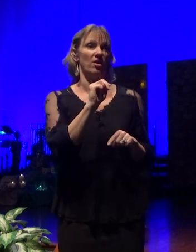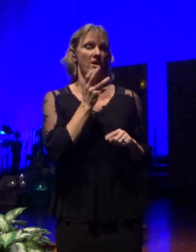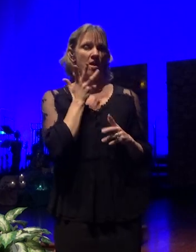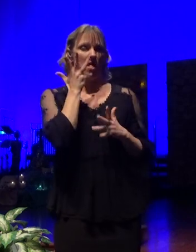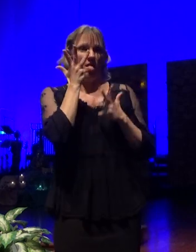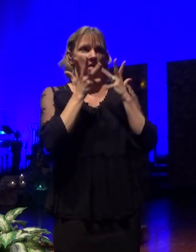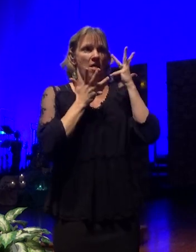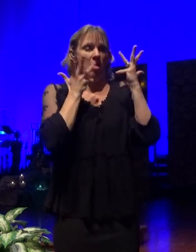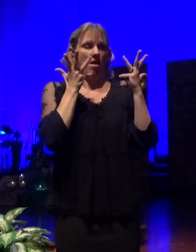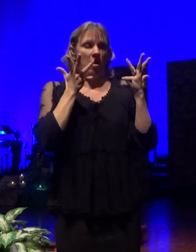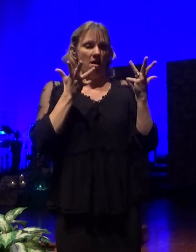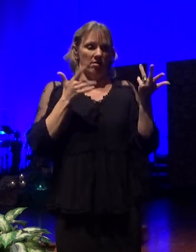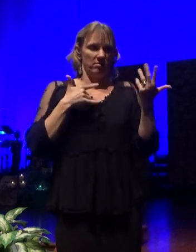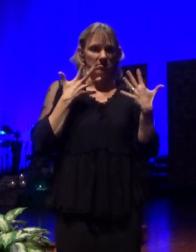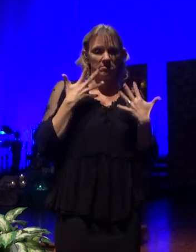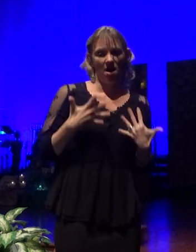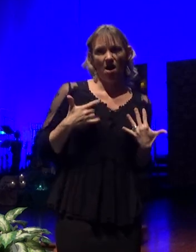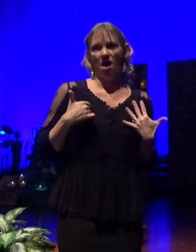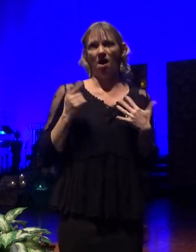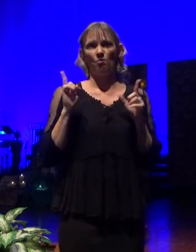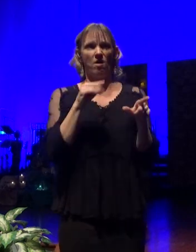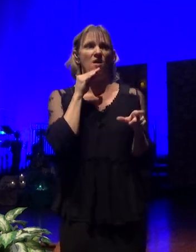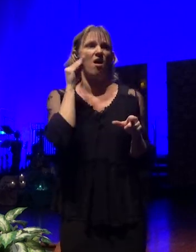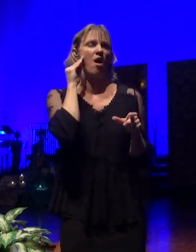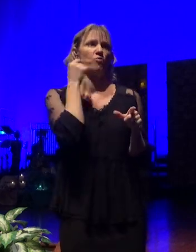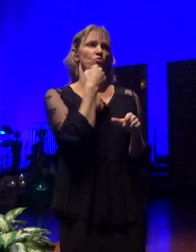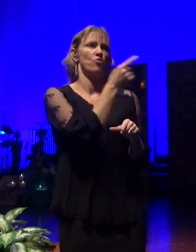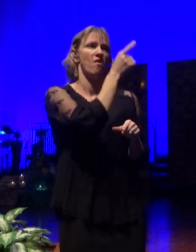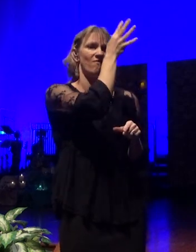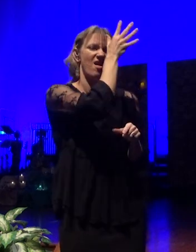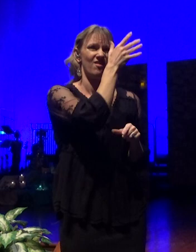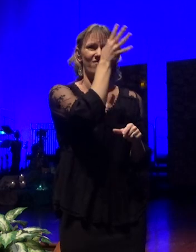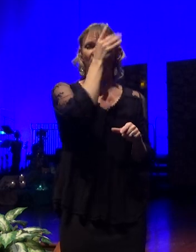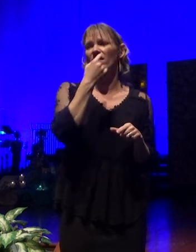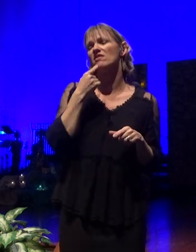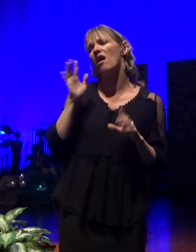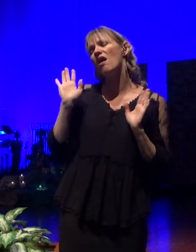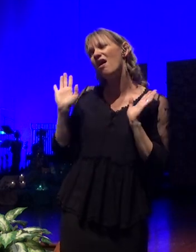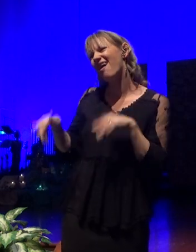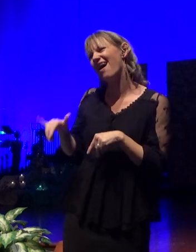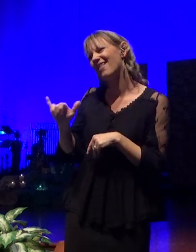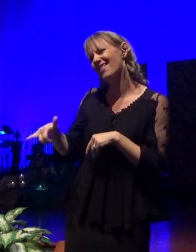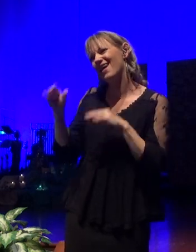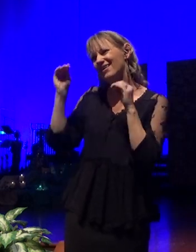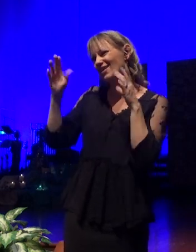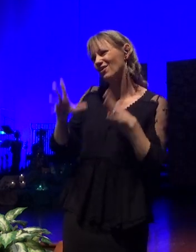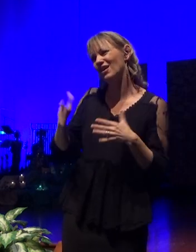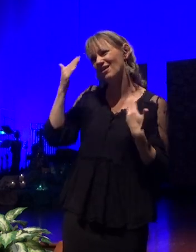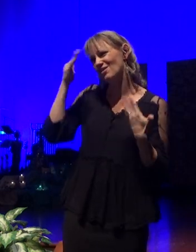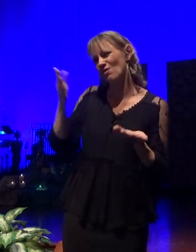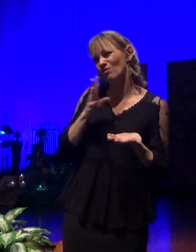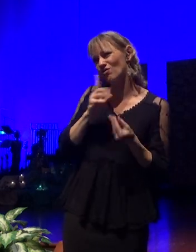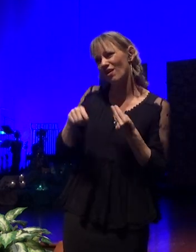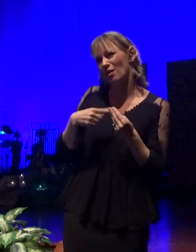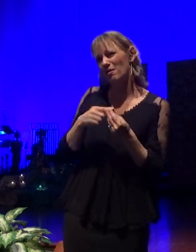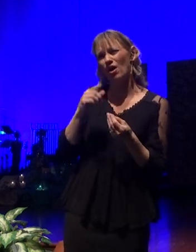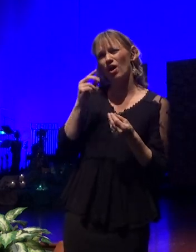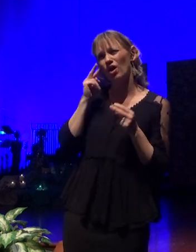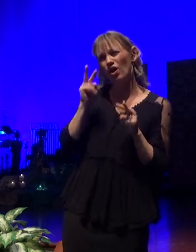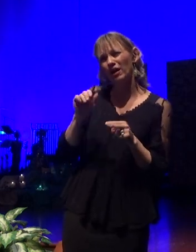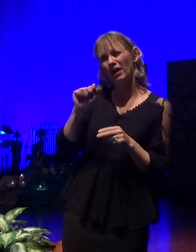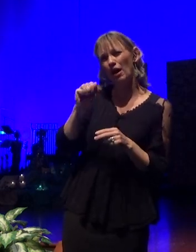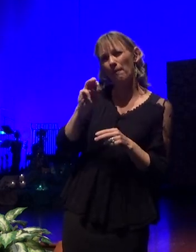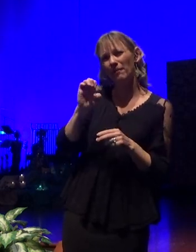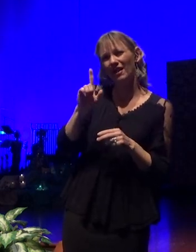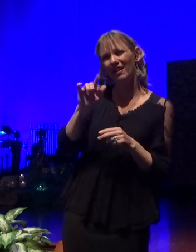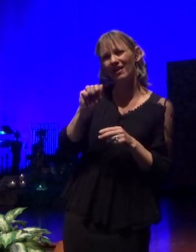and sad, and she went home and she told her father about this, and her father said, "Oh, that teacher doesn't know what she's talking about. Look at Amelia Earhart. Amelia